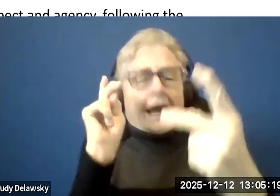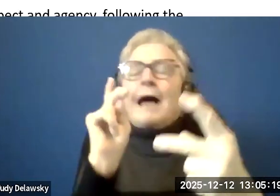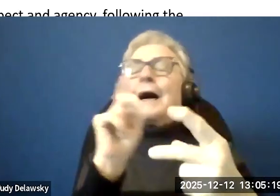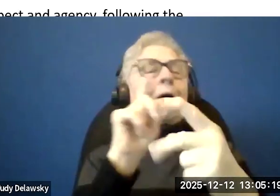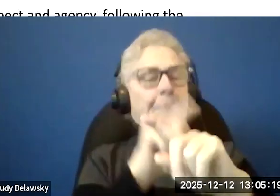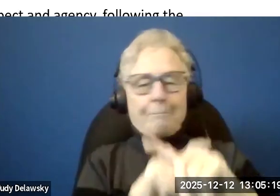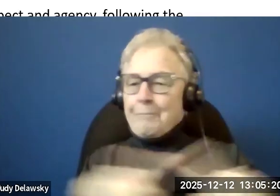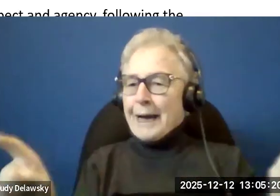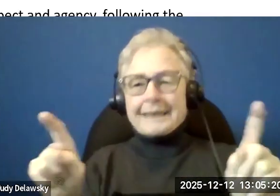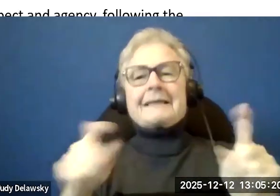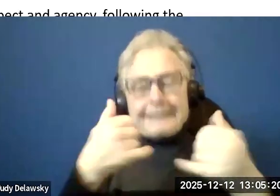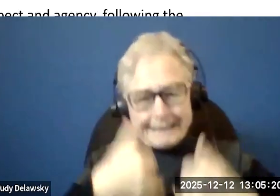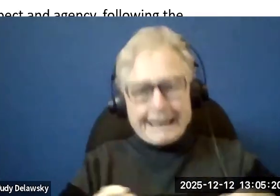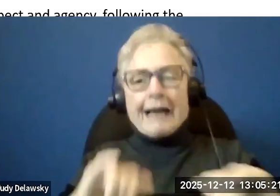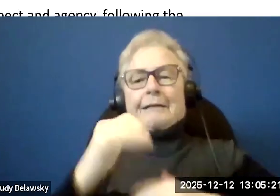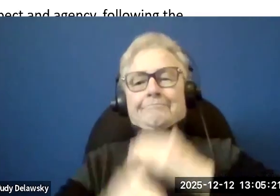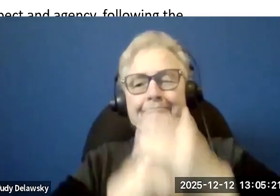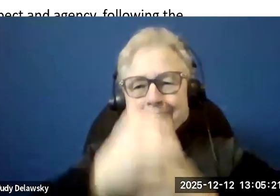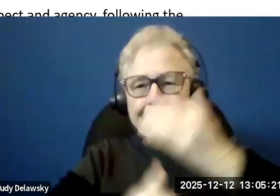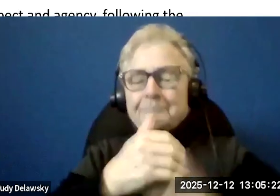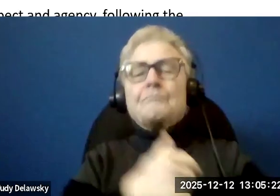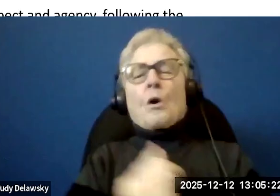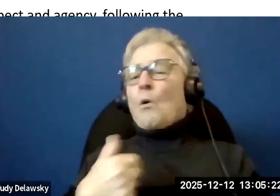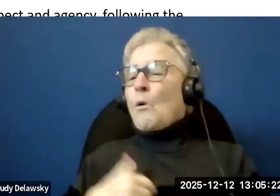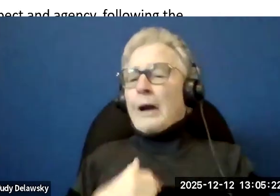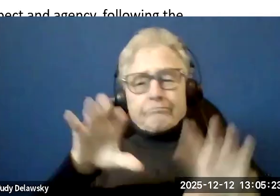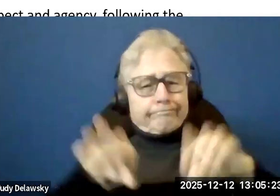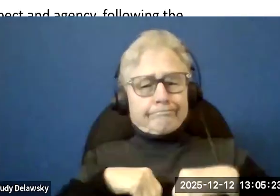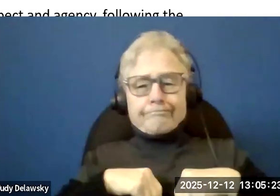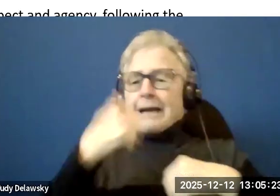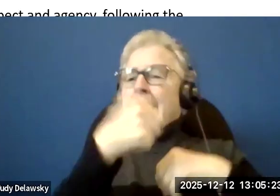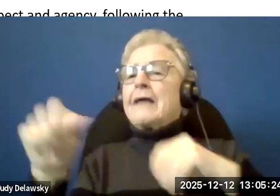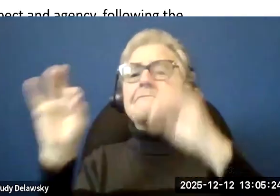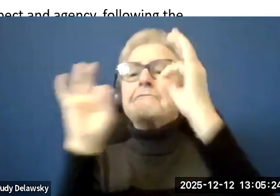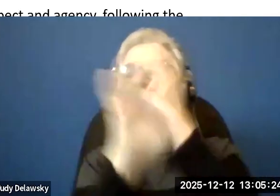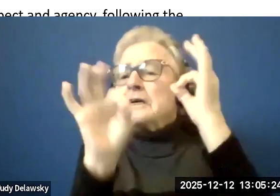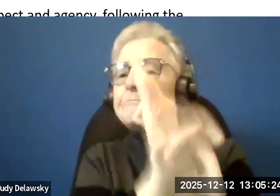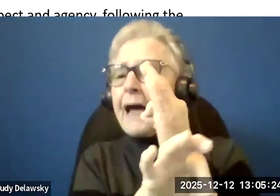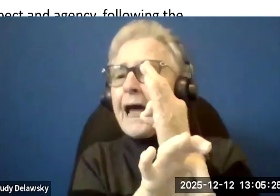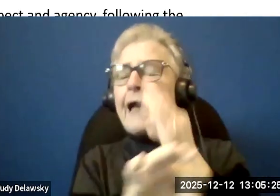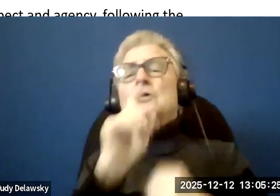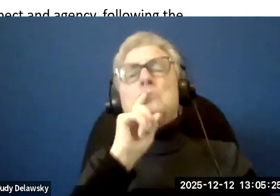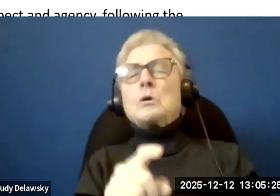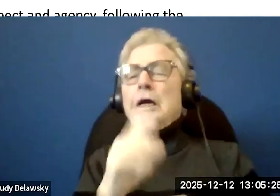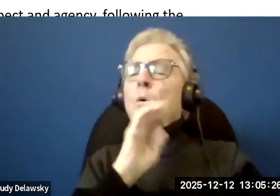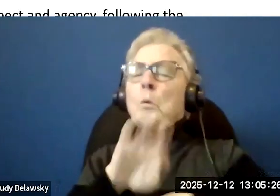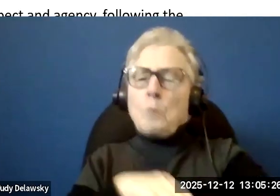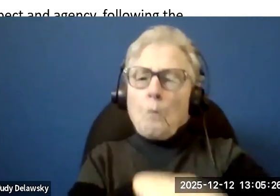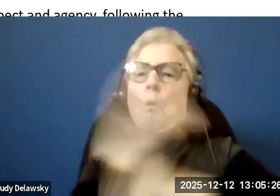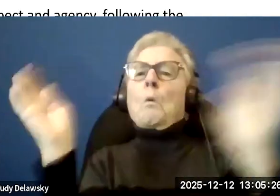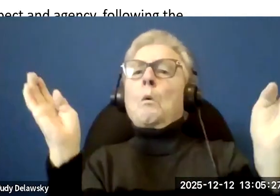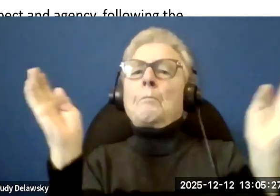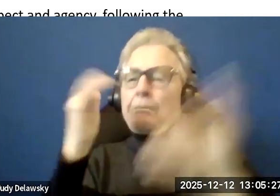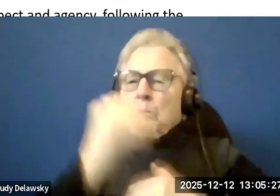open to feedback and just acknowledge that it's a learning process. Additionally, we use a